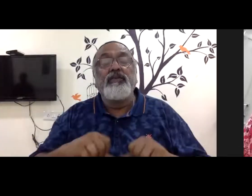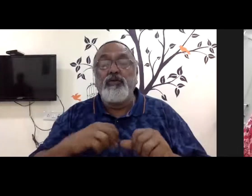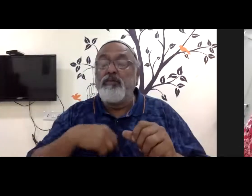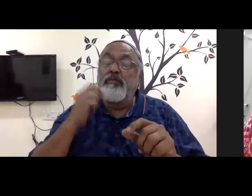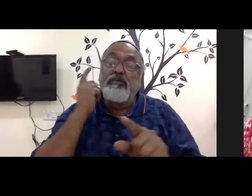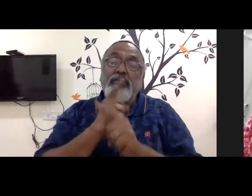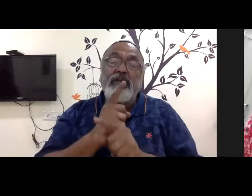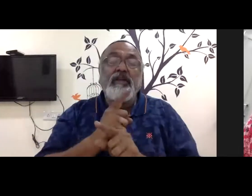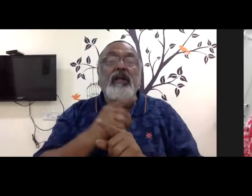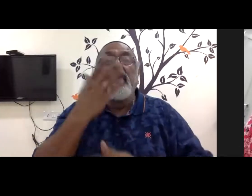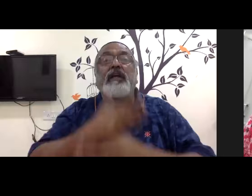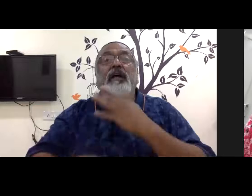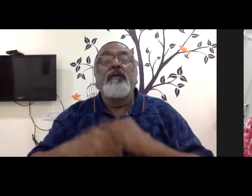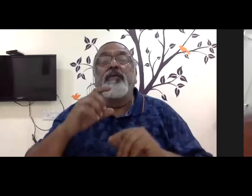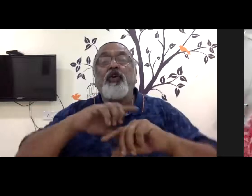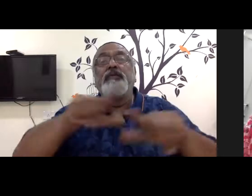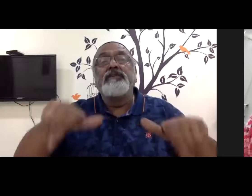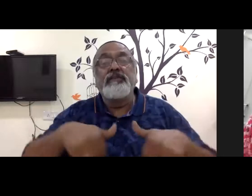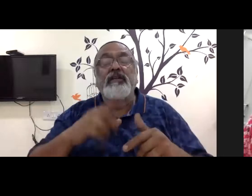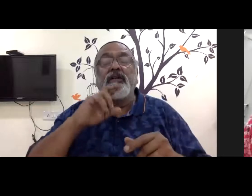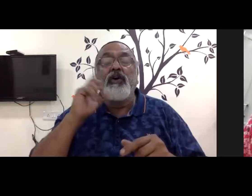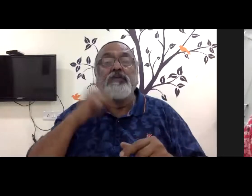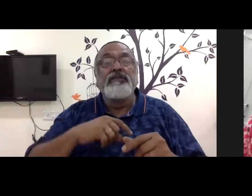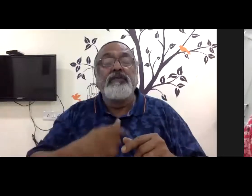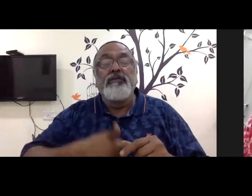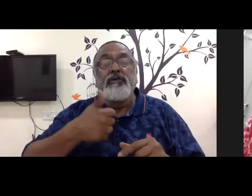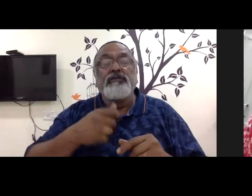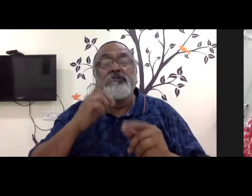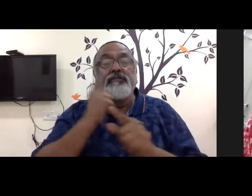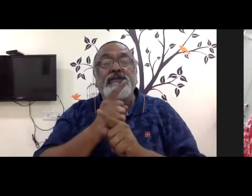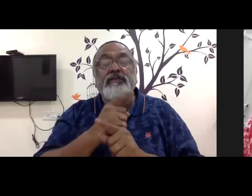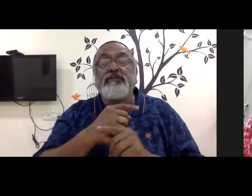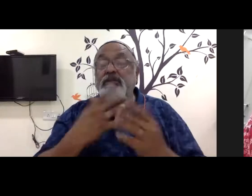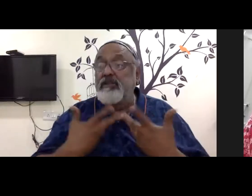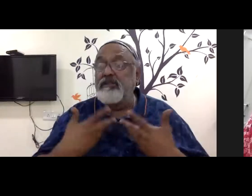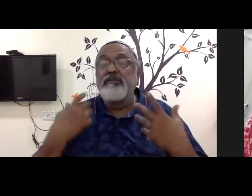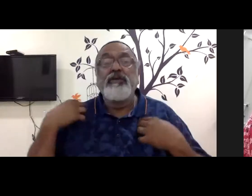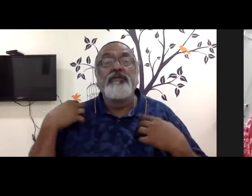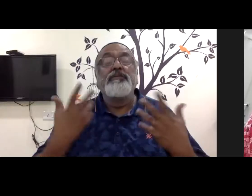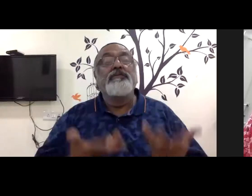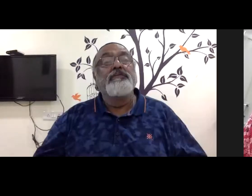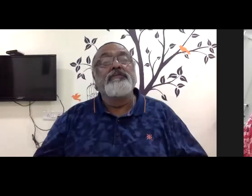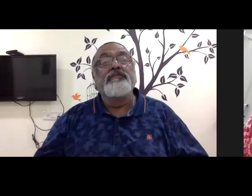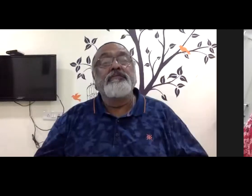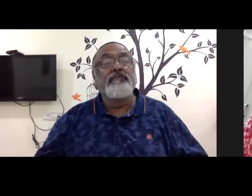disability commissioner and say that you are facing disability because of this condition,